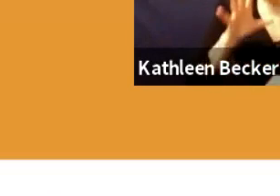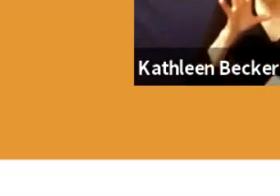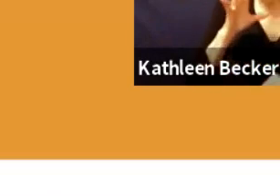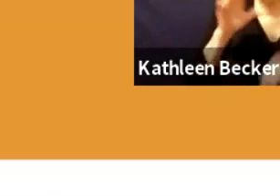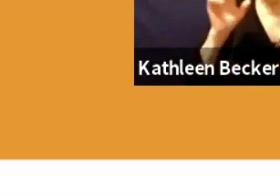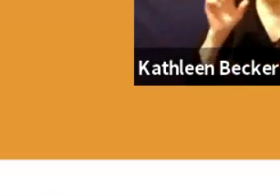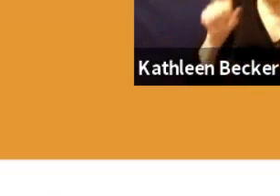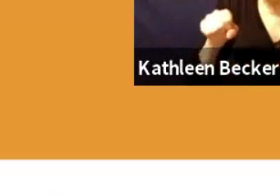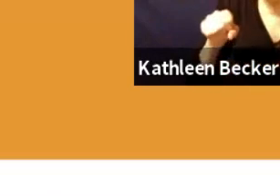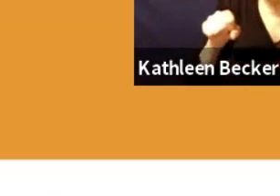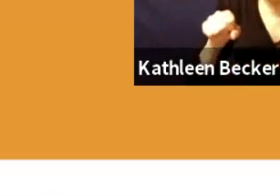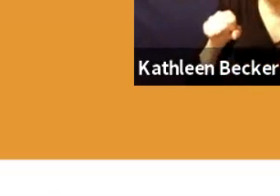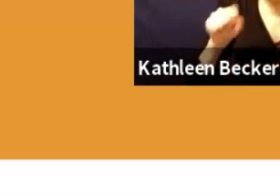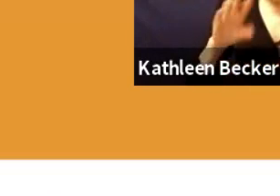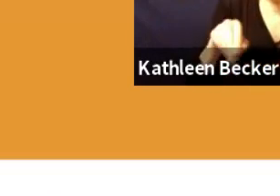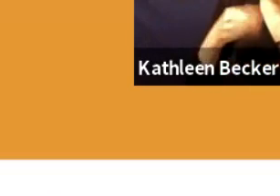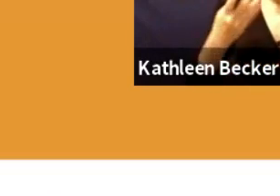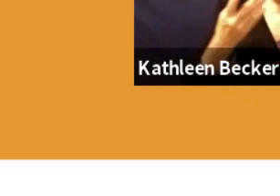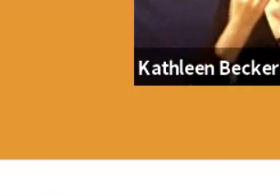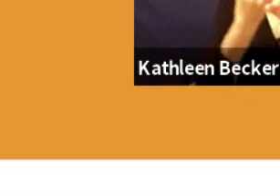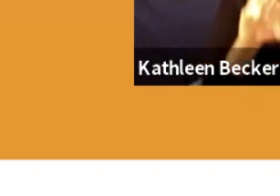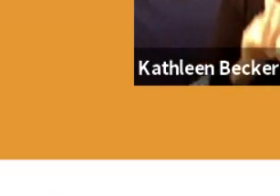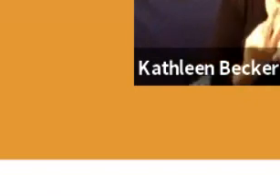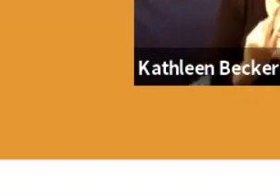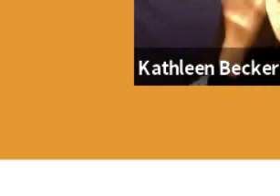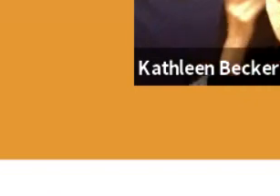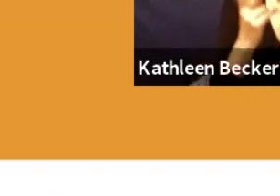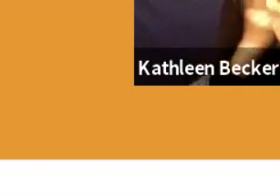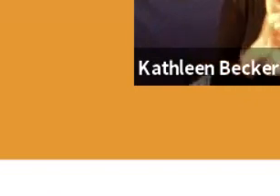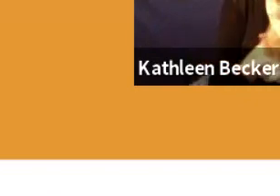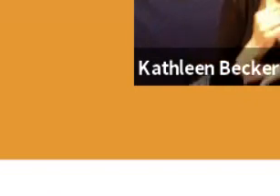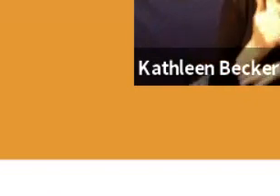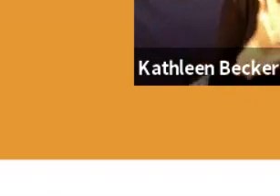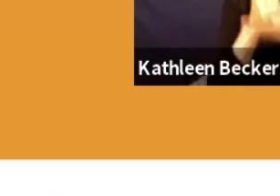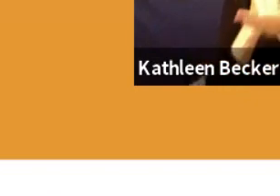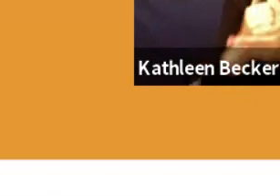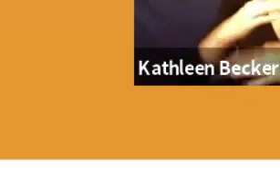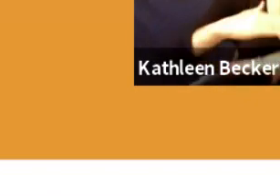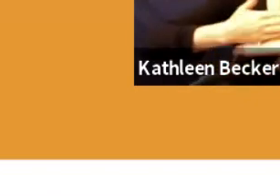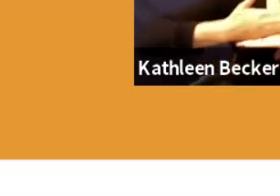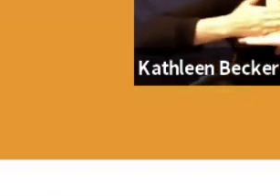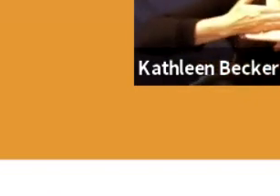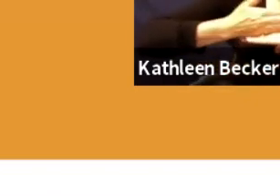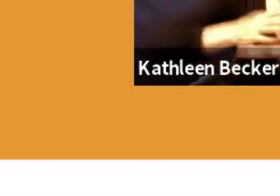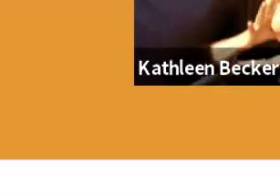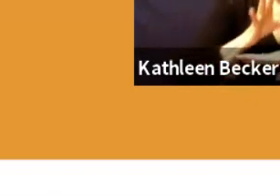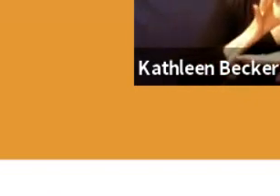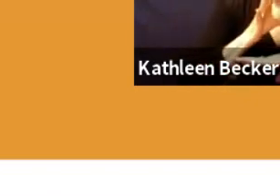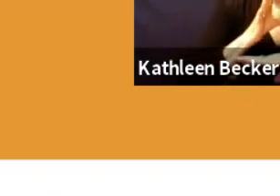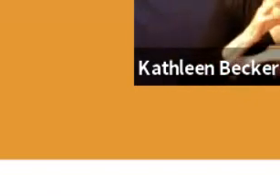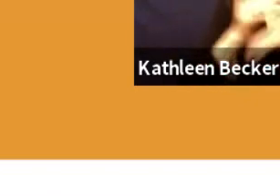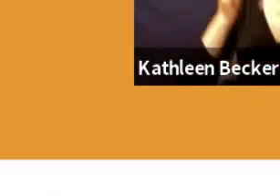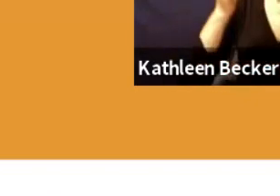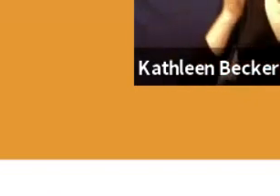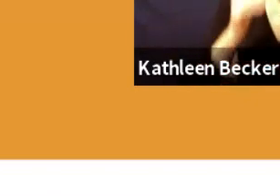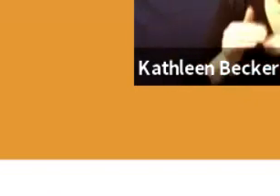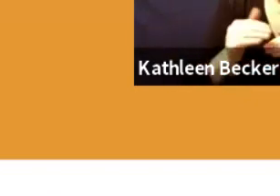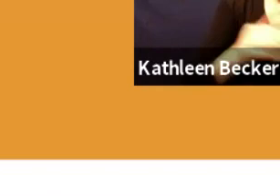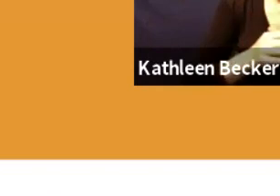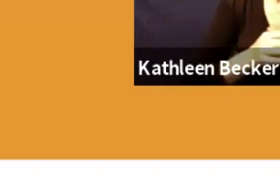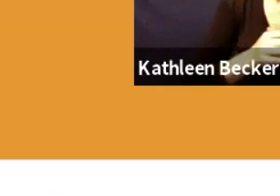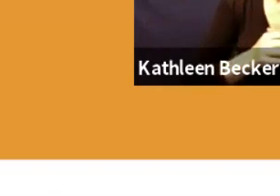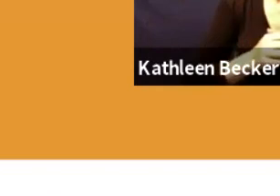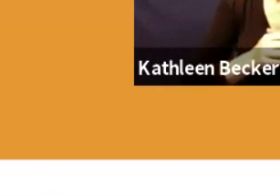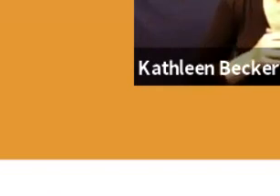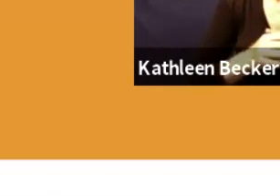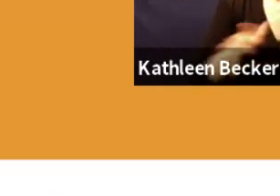and provide feedback and navigation to the Chromebook. Students can select text